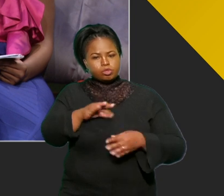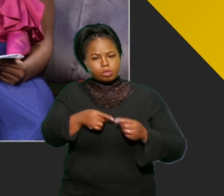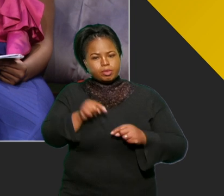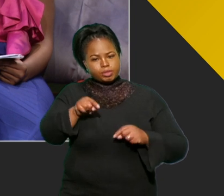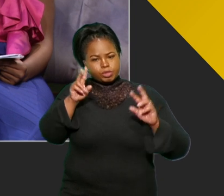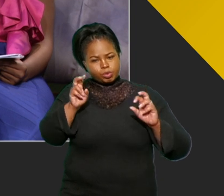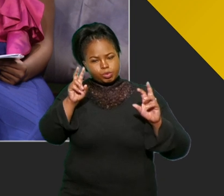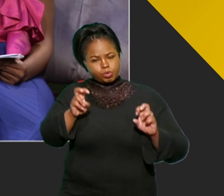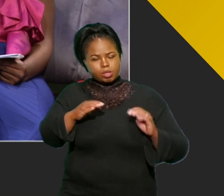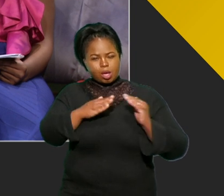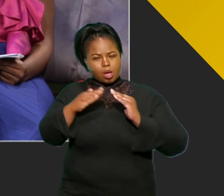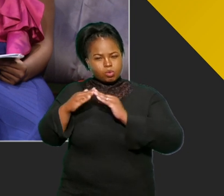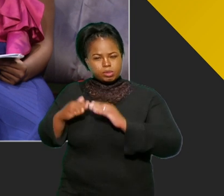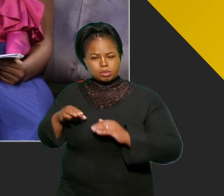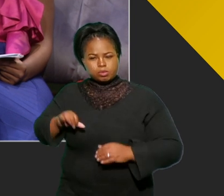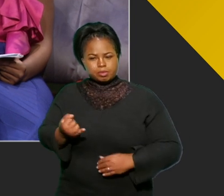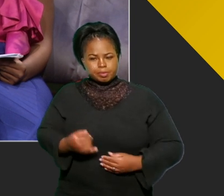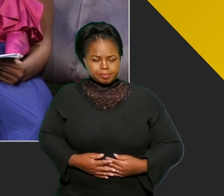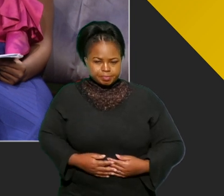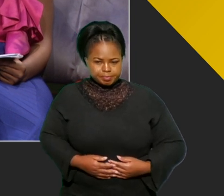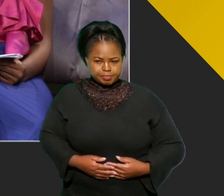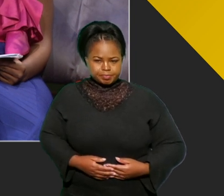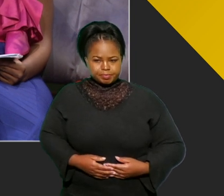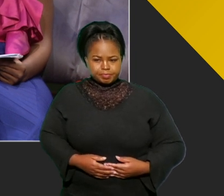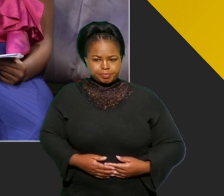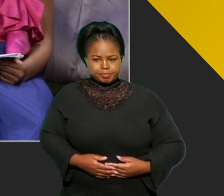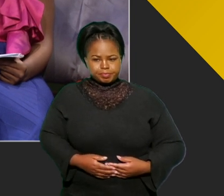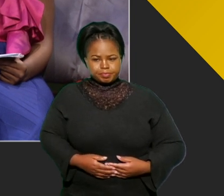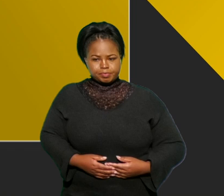about the shortages of housing in Johannesburg.